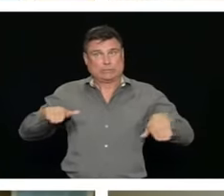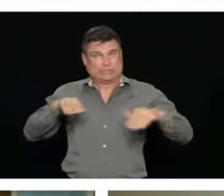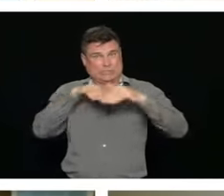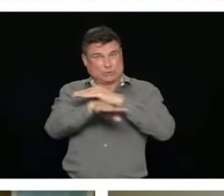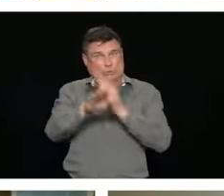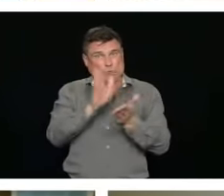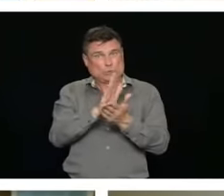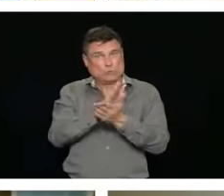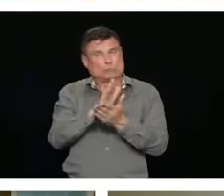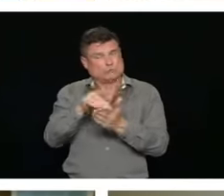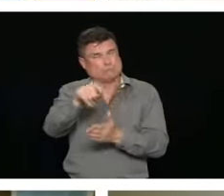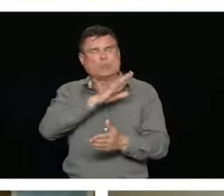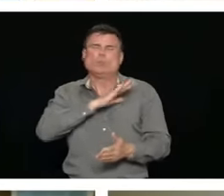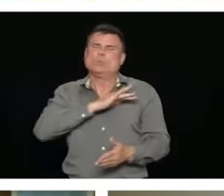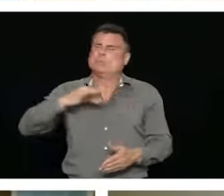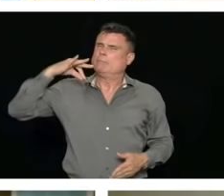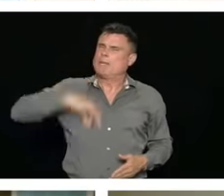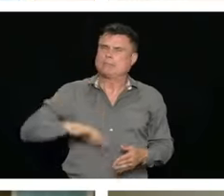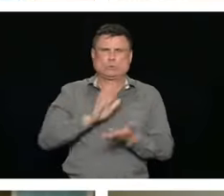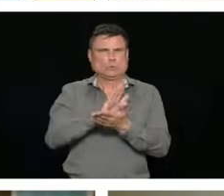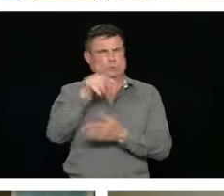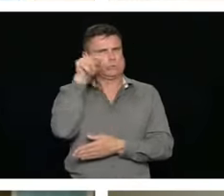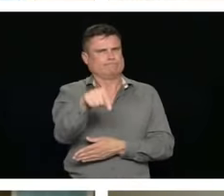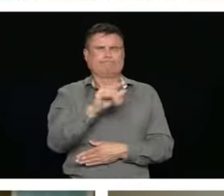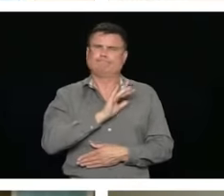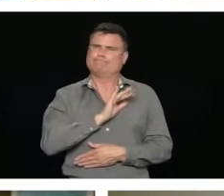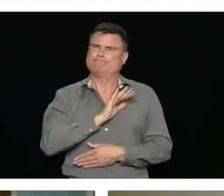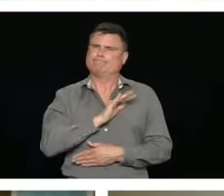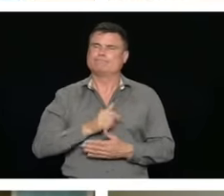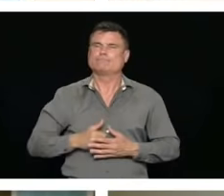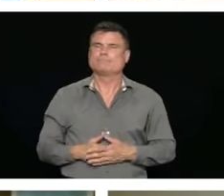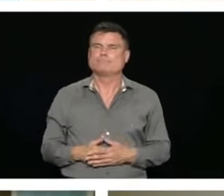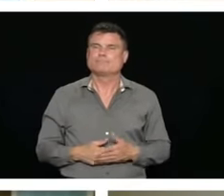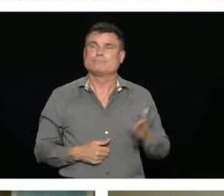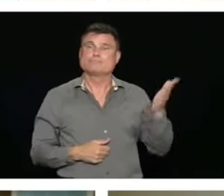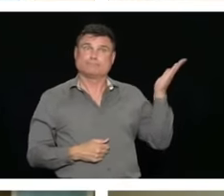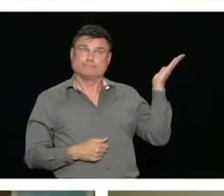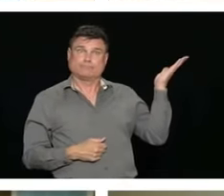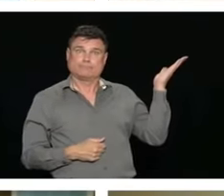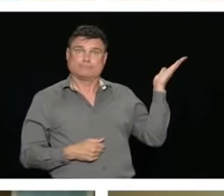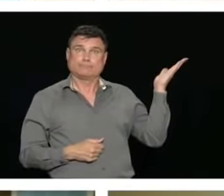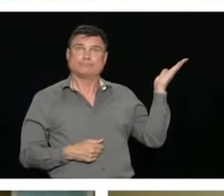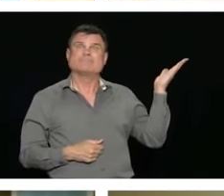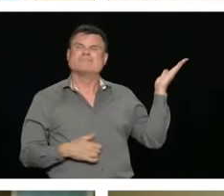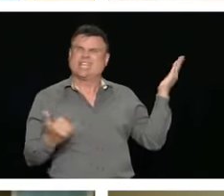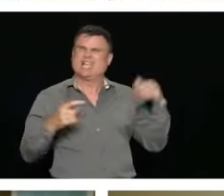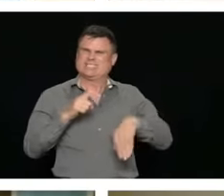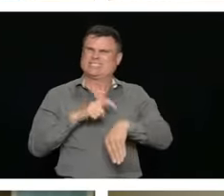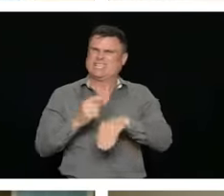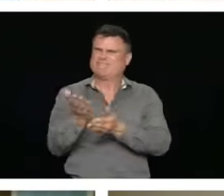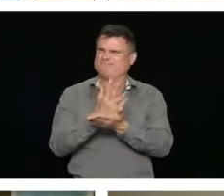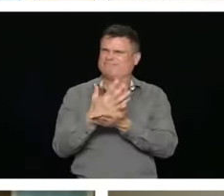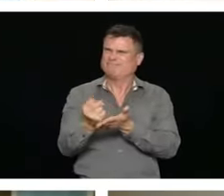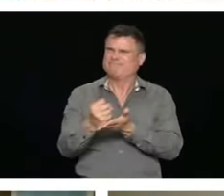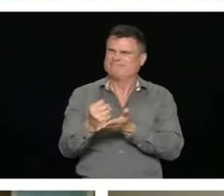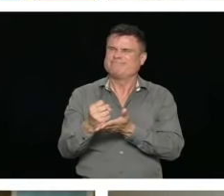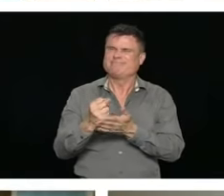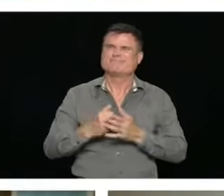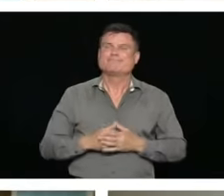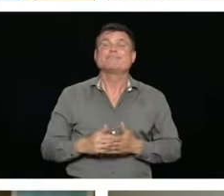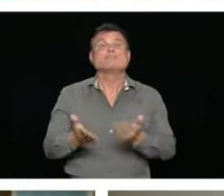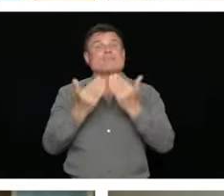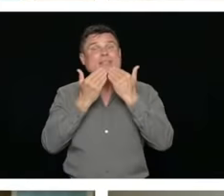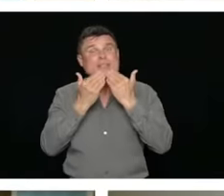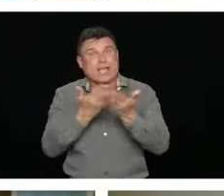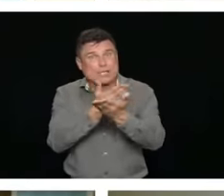were some fantastic questions, and I appreciate everybody that's been tuning in. Thank you, all of you,